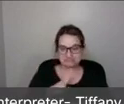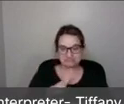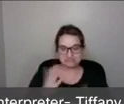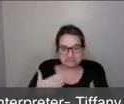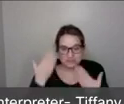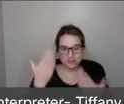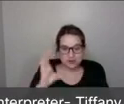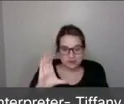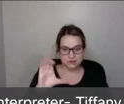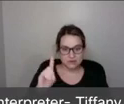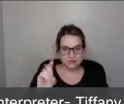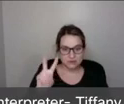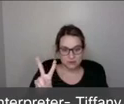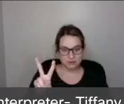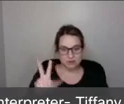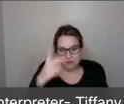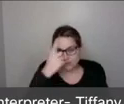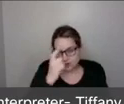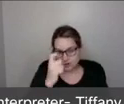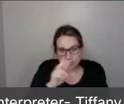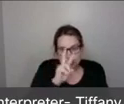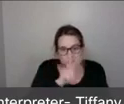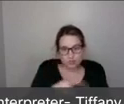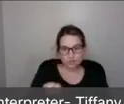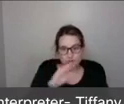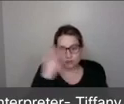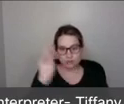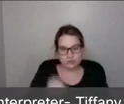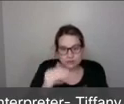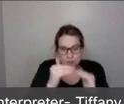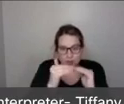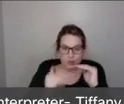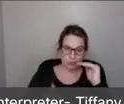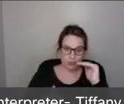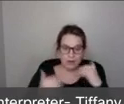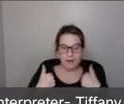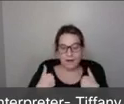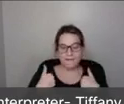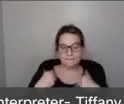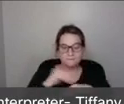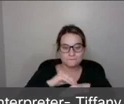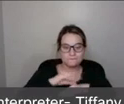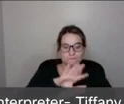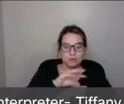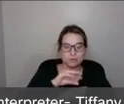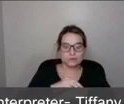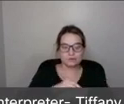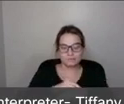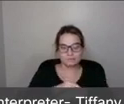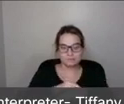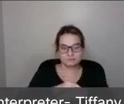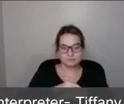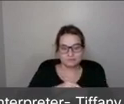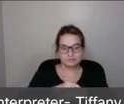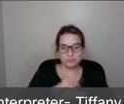proposed CD2 because as a 22% minority, they will have influence. Those